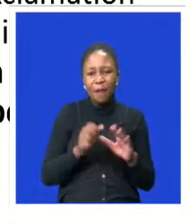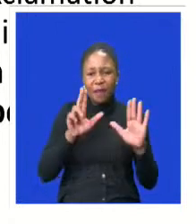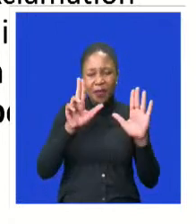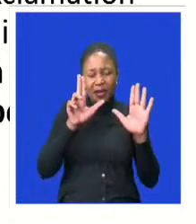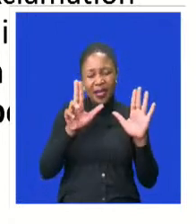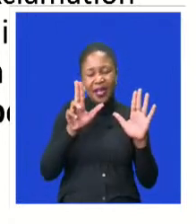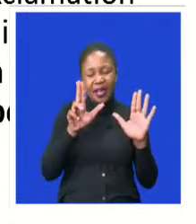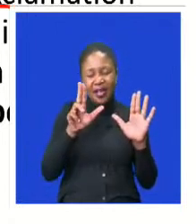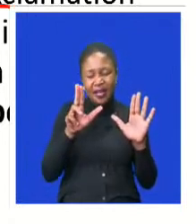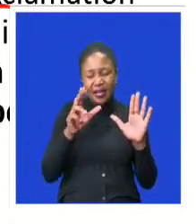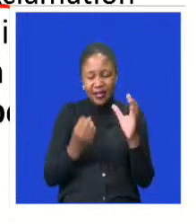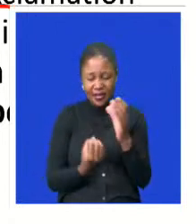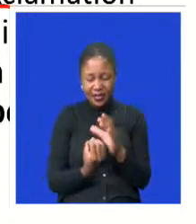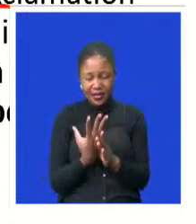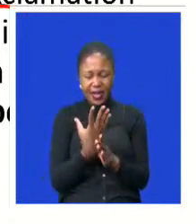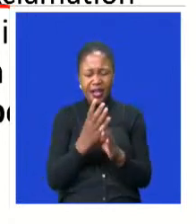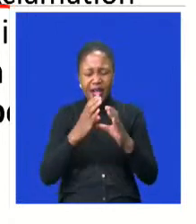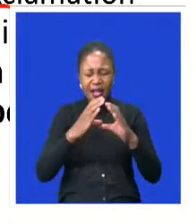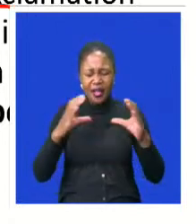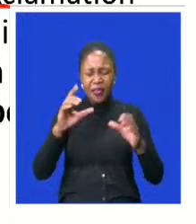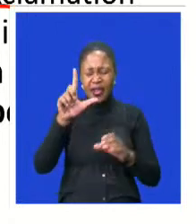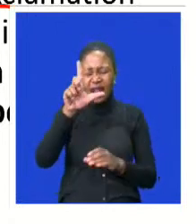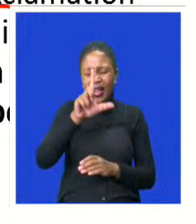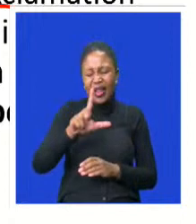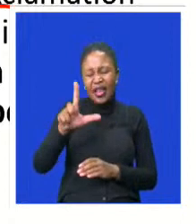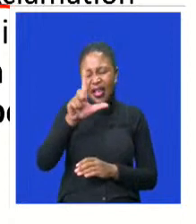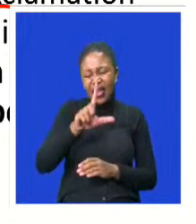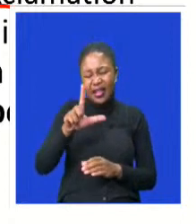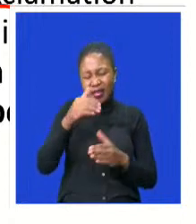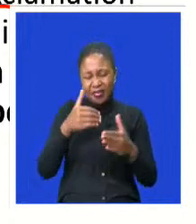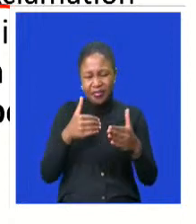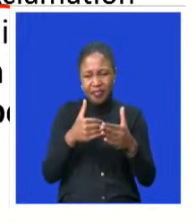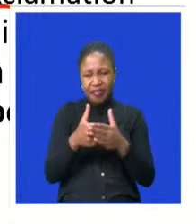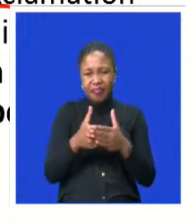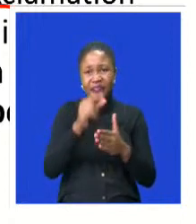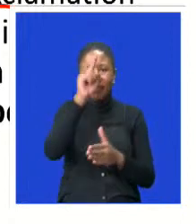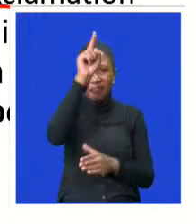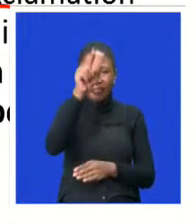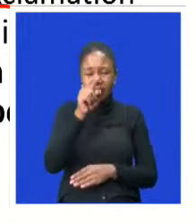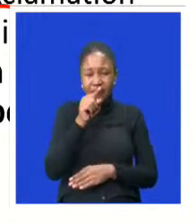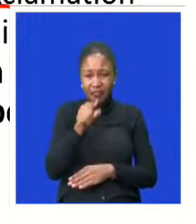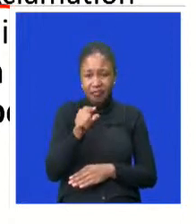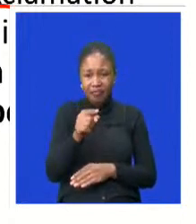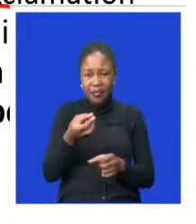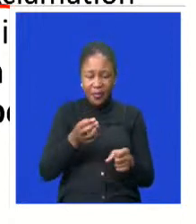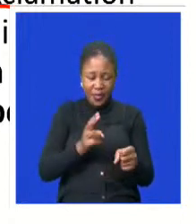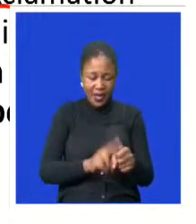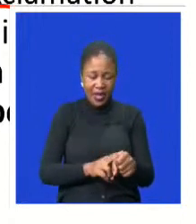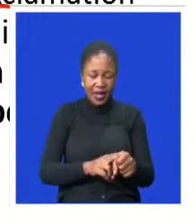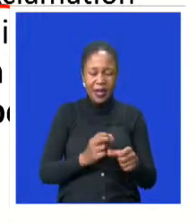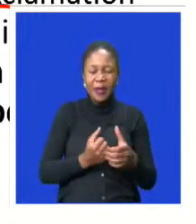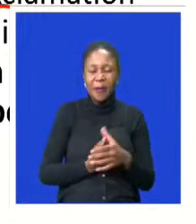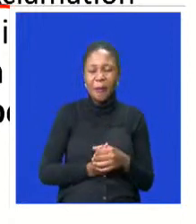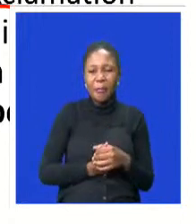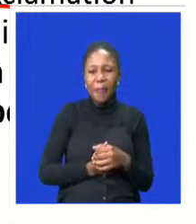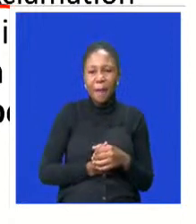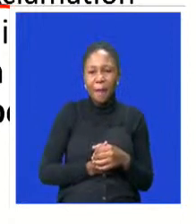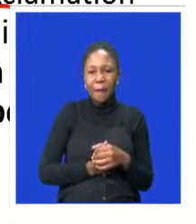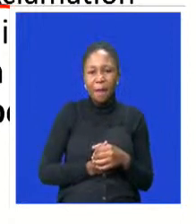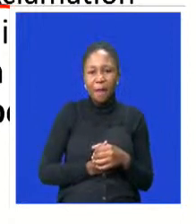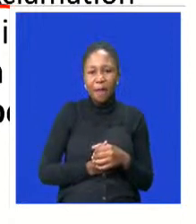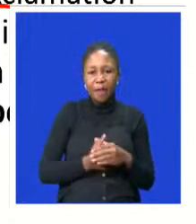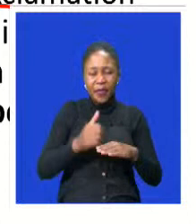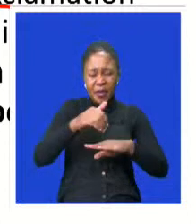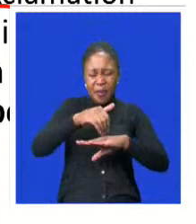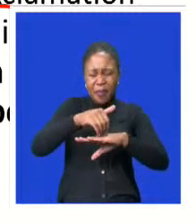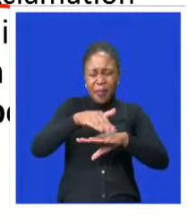capital letter and ends with an exclamation mark as well. The message conveyed here has shown a